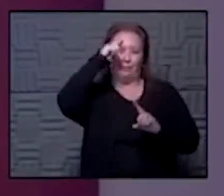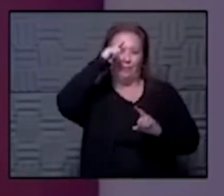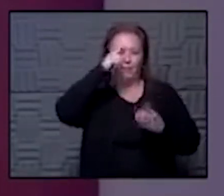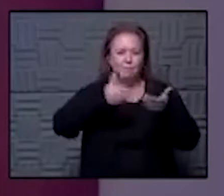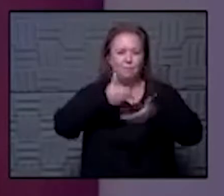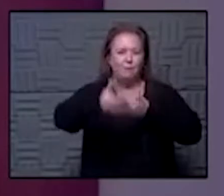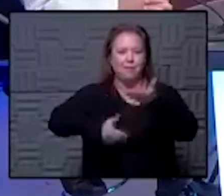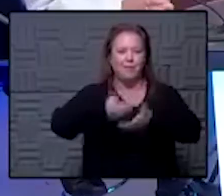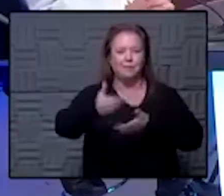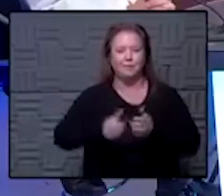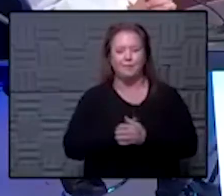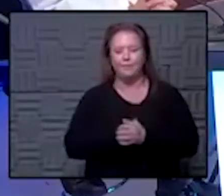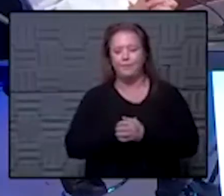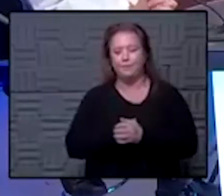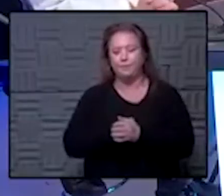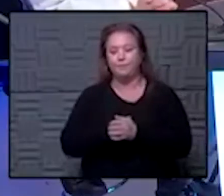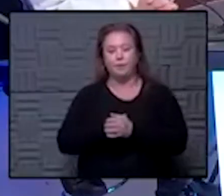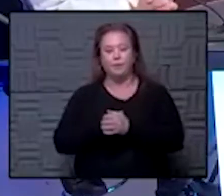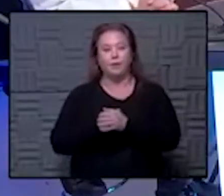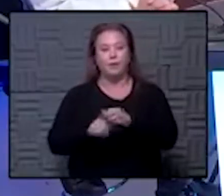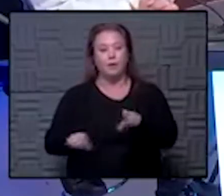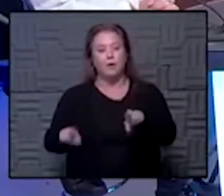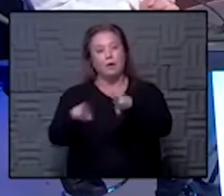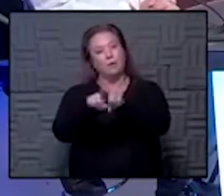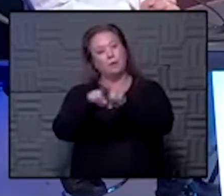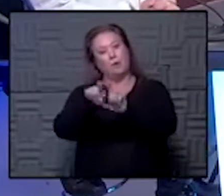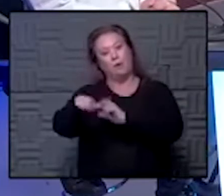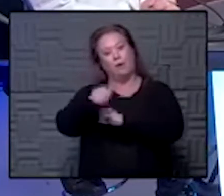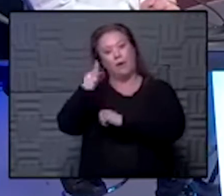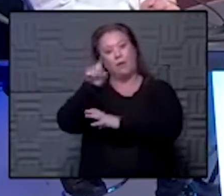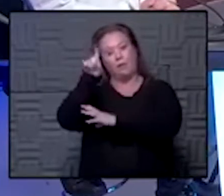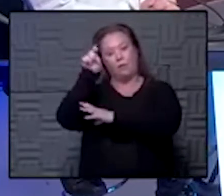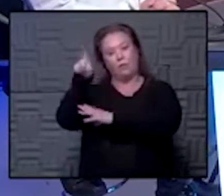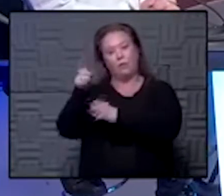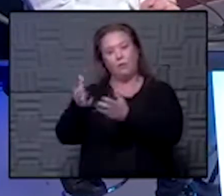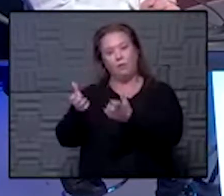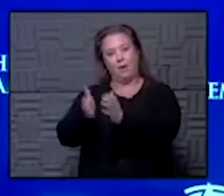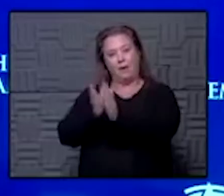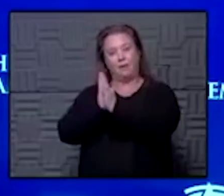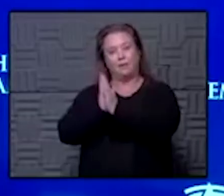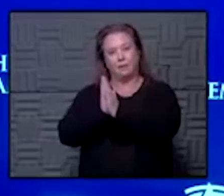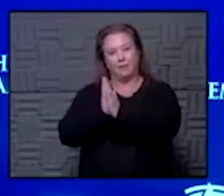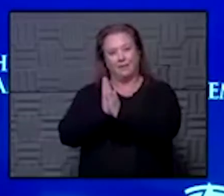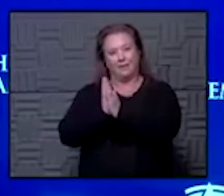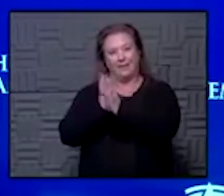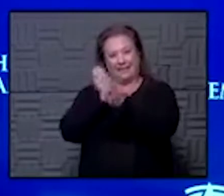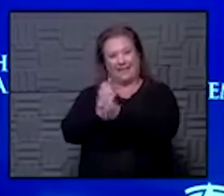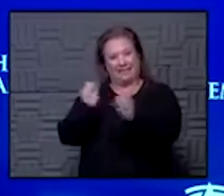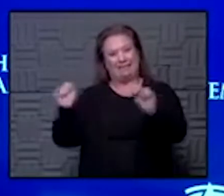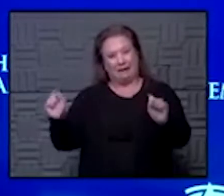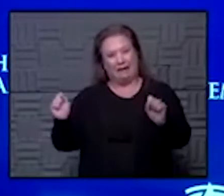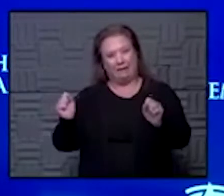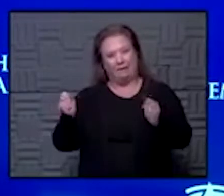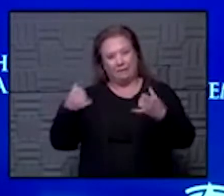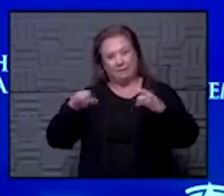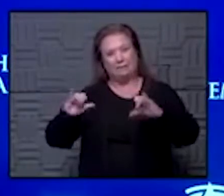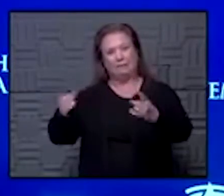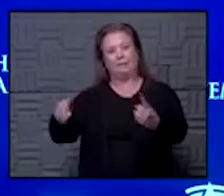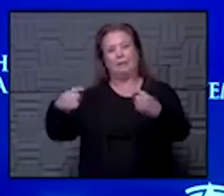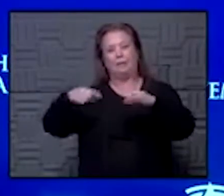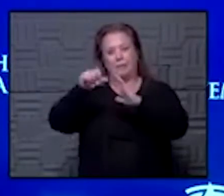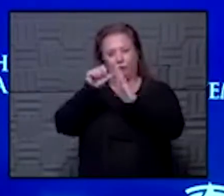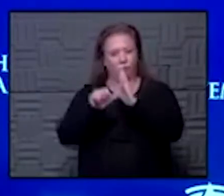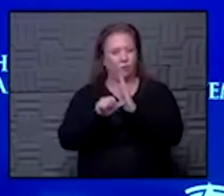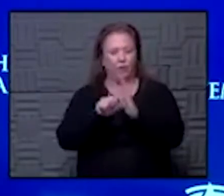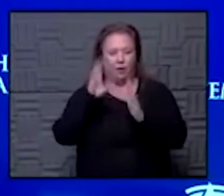And also, I guess one other question that I might have is, It's safe to come and still get surgery. I know we talk